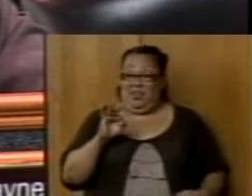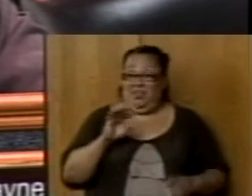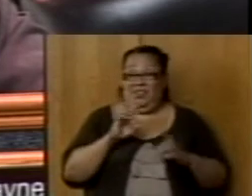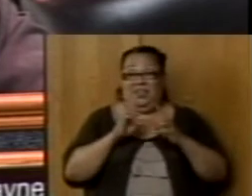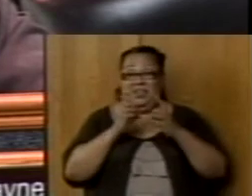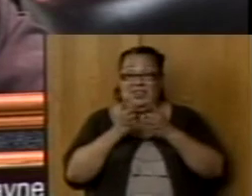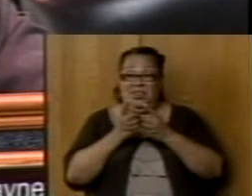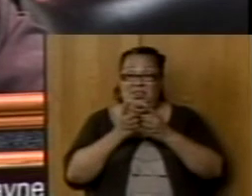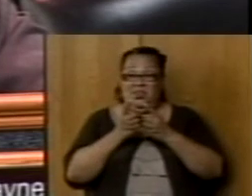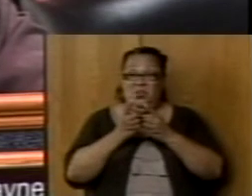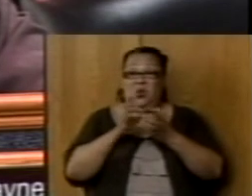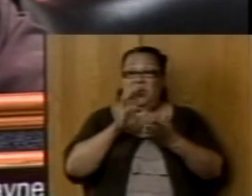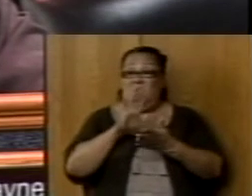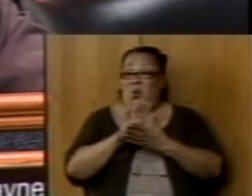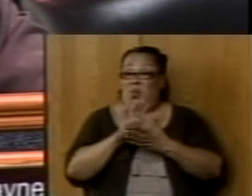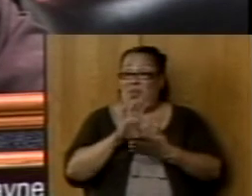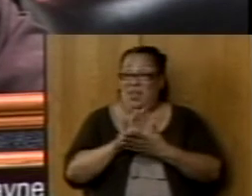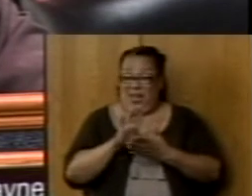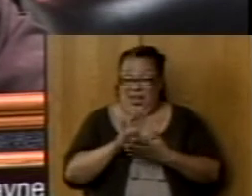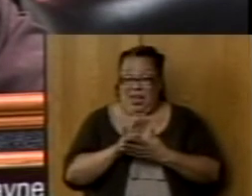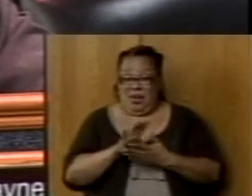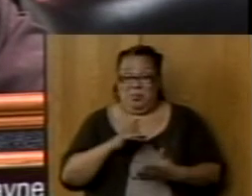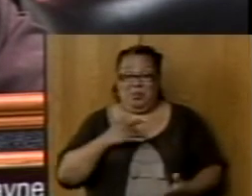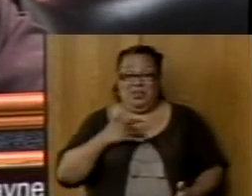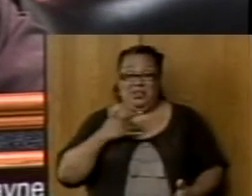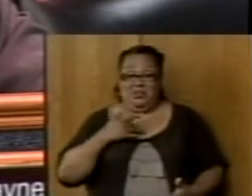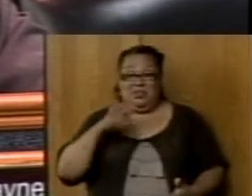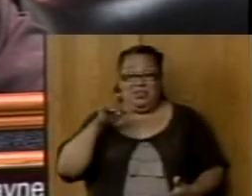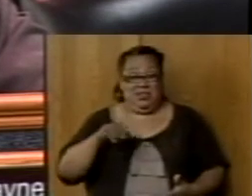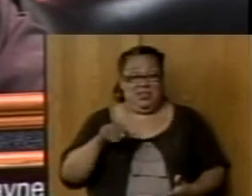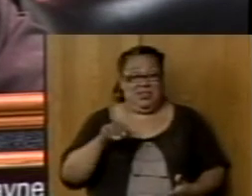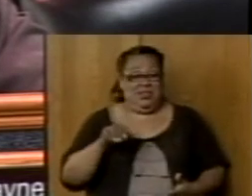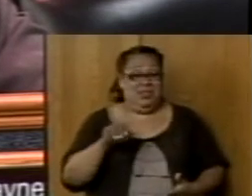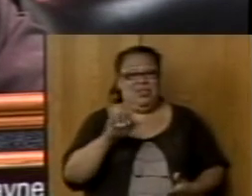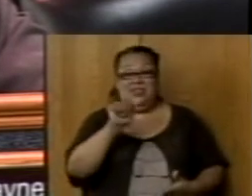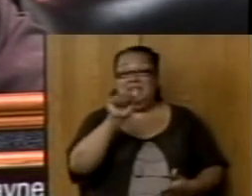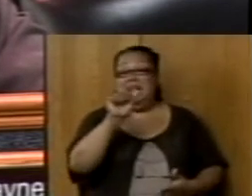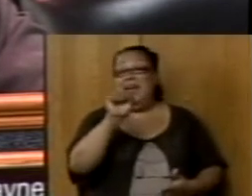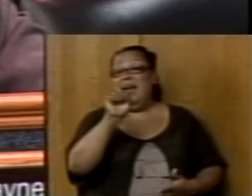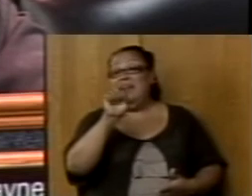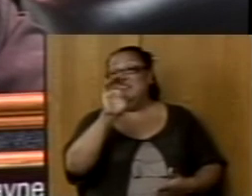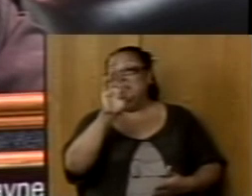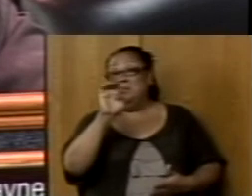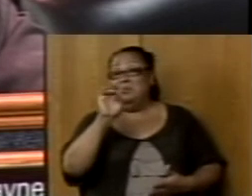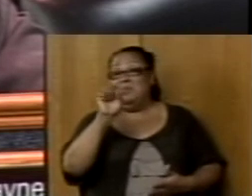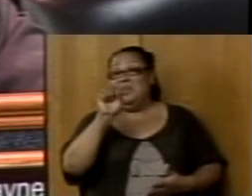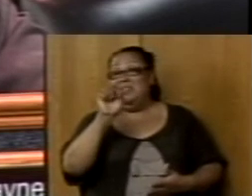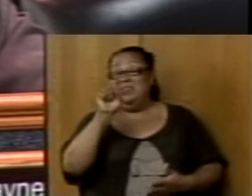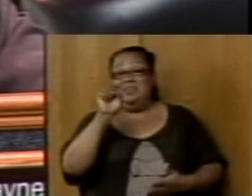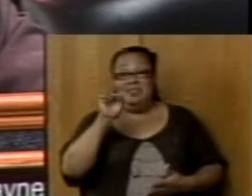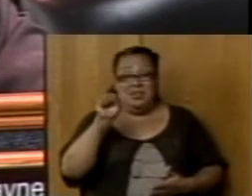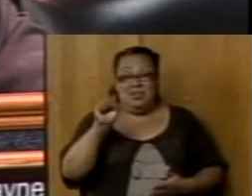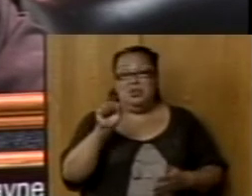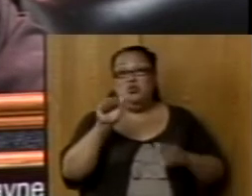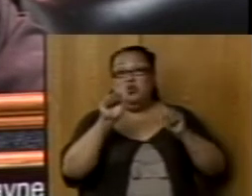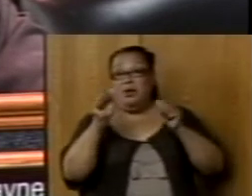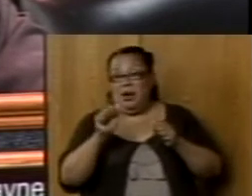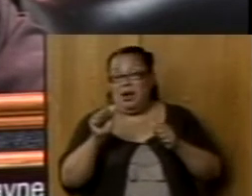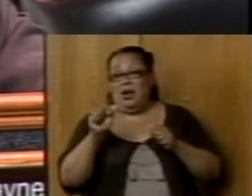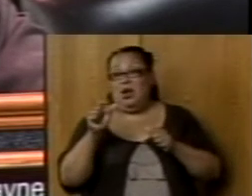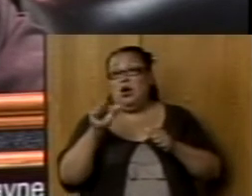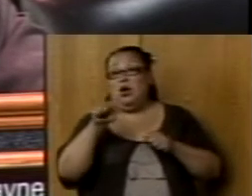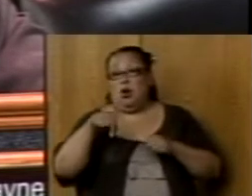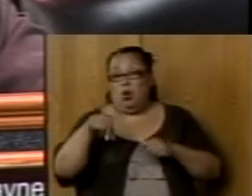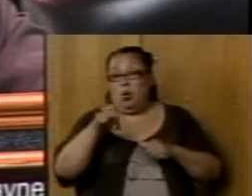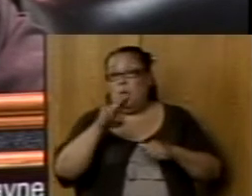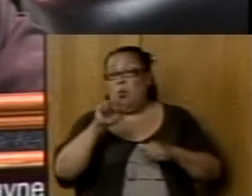or a campus feels that there is asbestos or air quality or something that needs to be looked into, then we come to